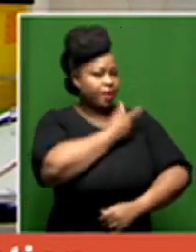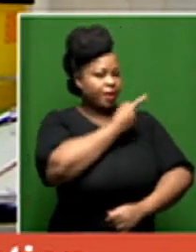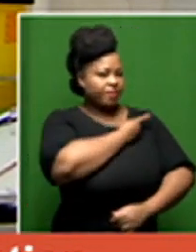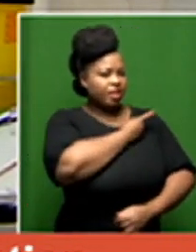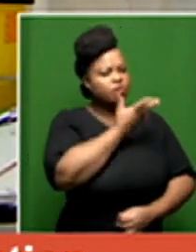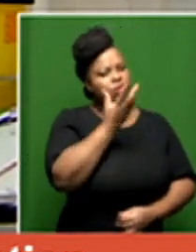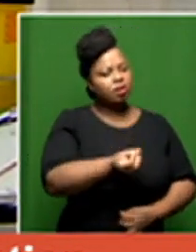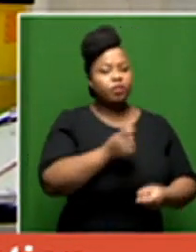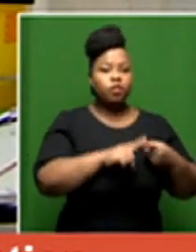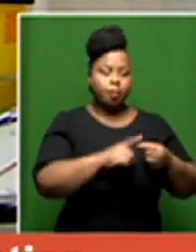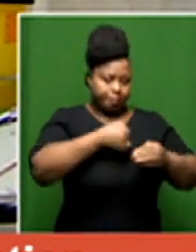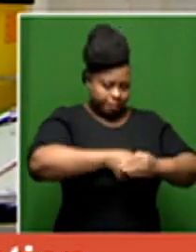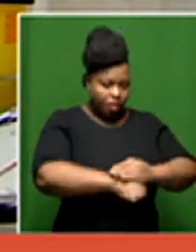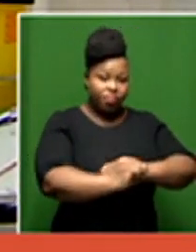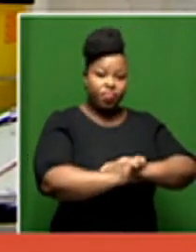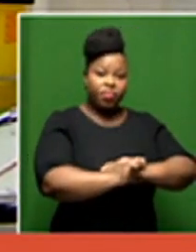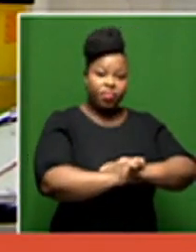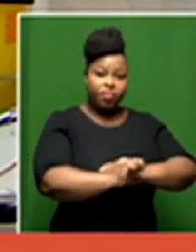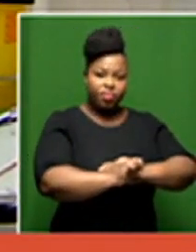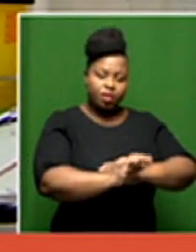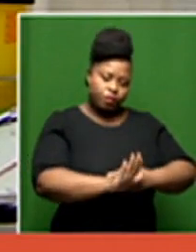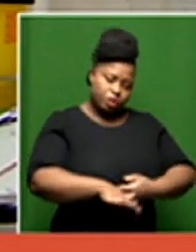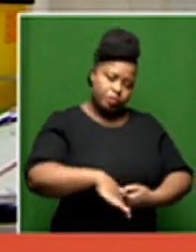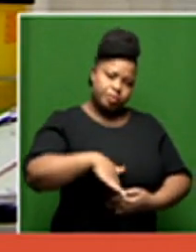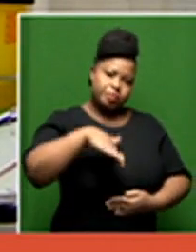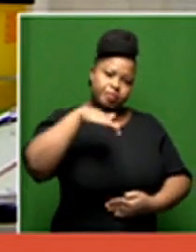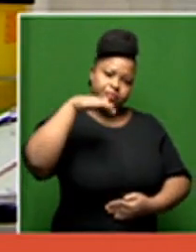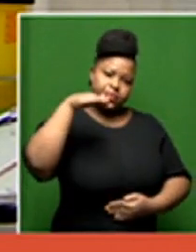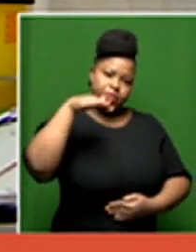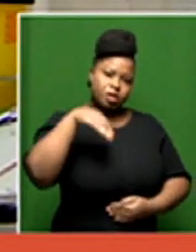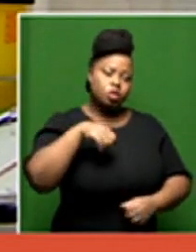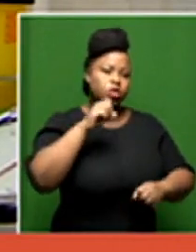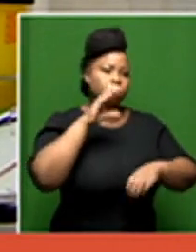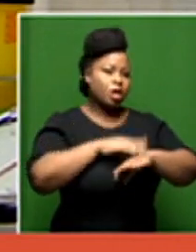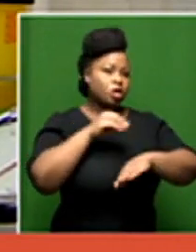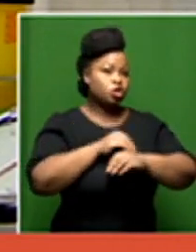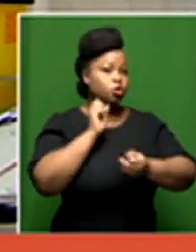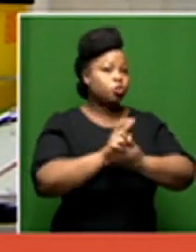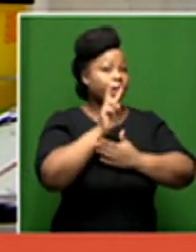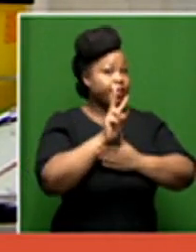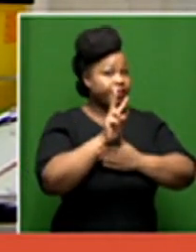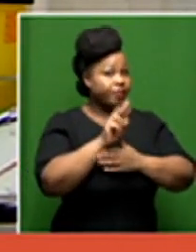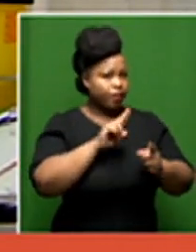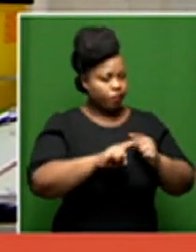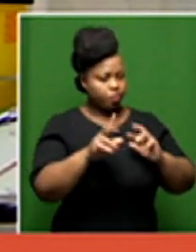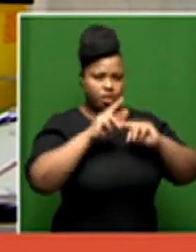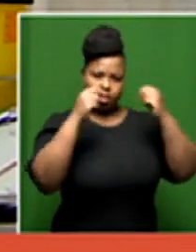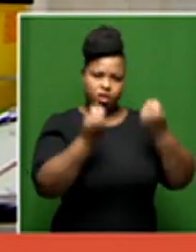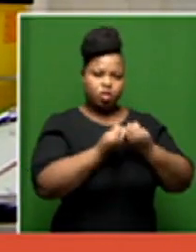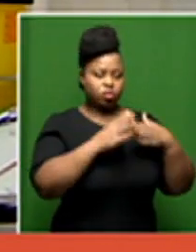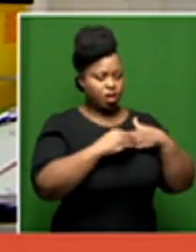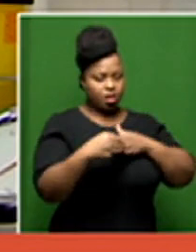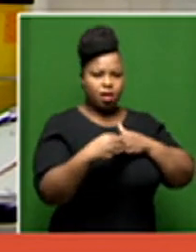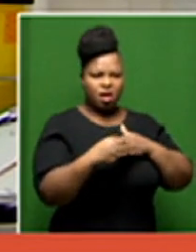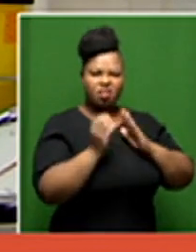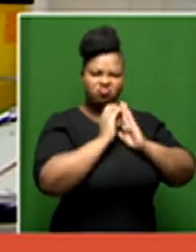we have vaccines from birth up until 12 years of age, according to the national